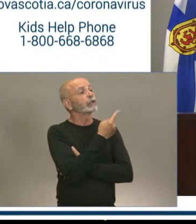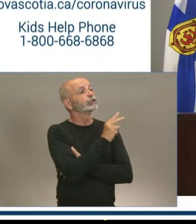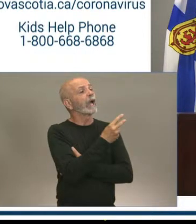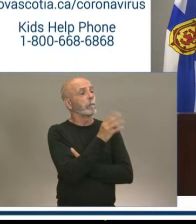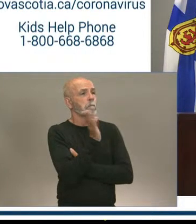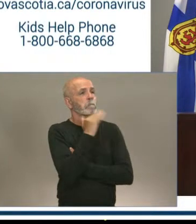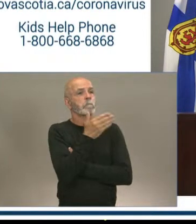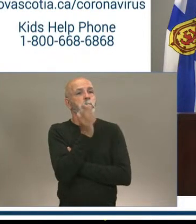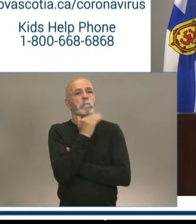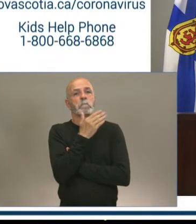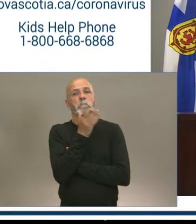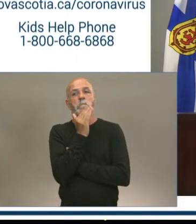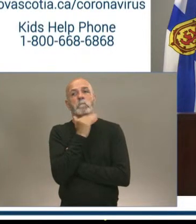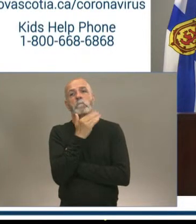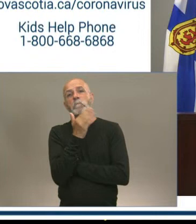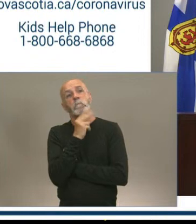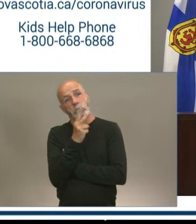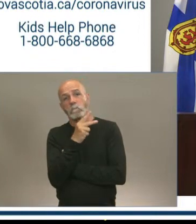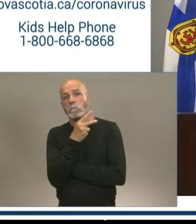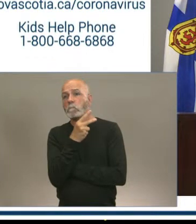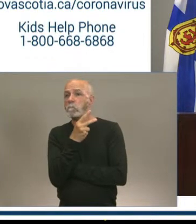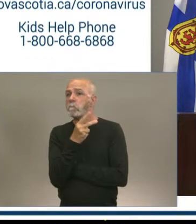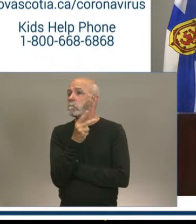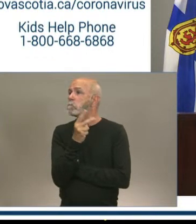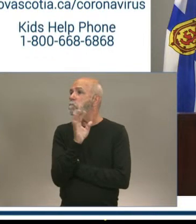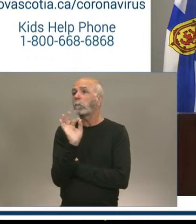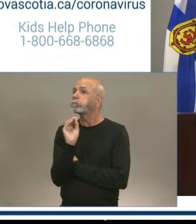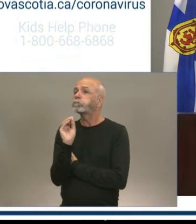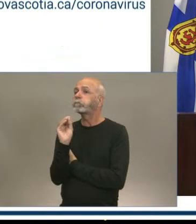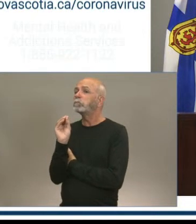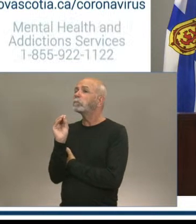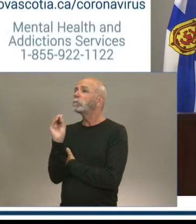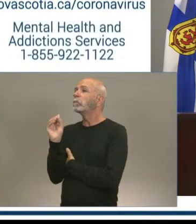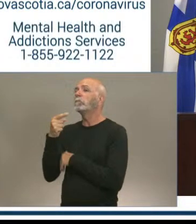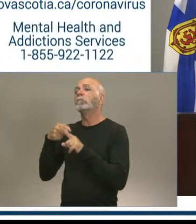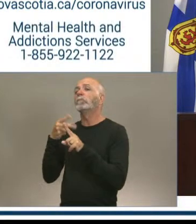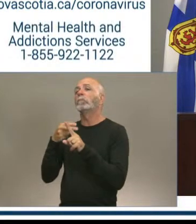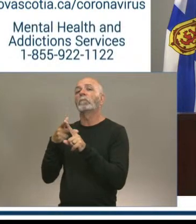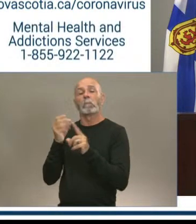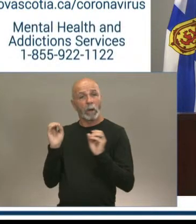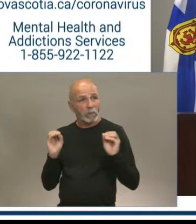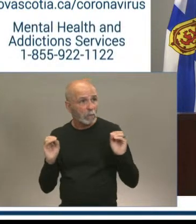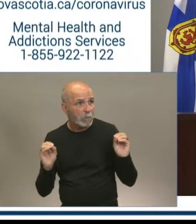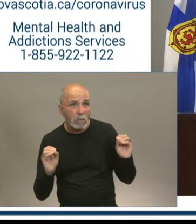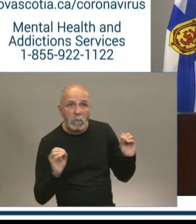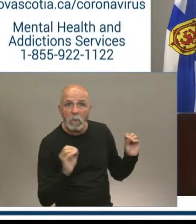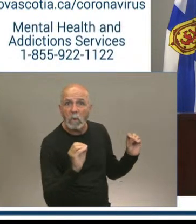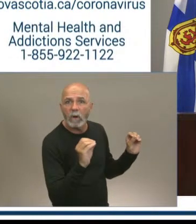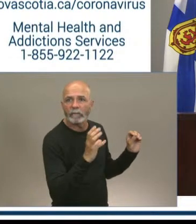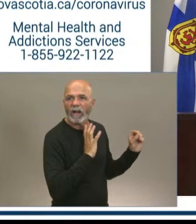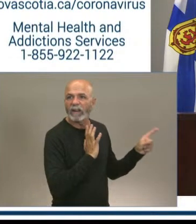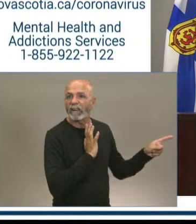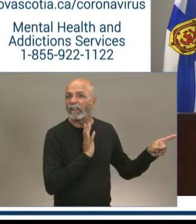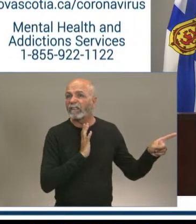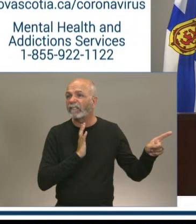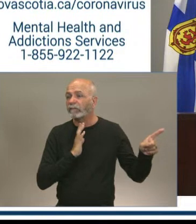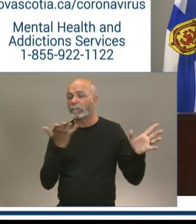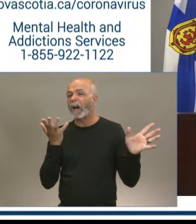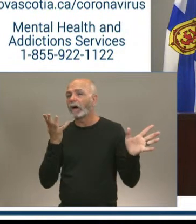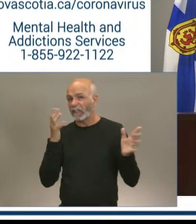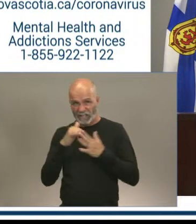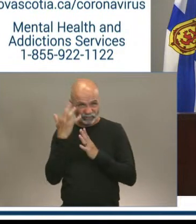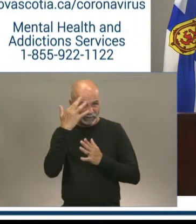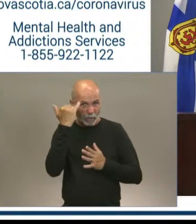wanting to see the long-term effects, or some people might not get around to getting vaccinated right away. Is there